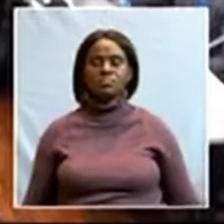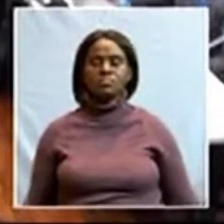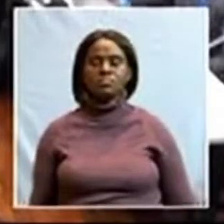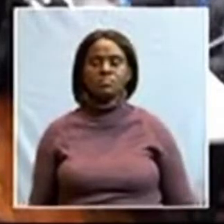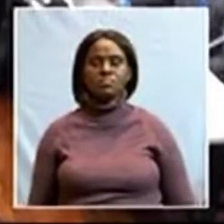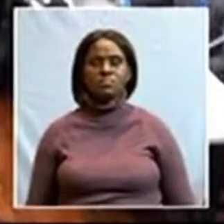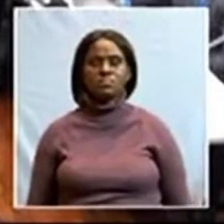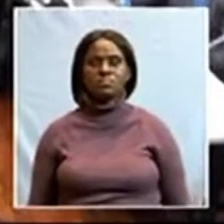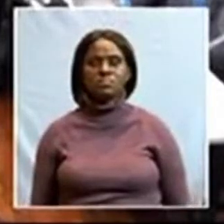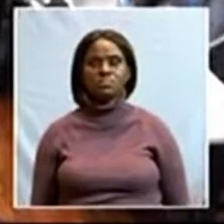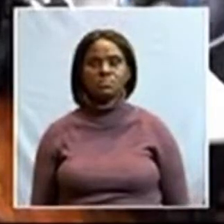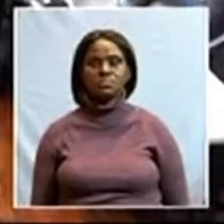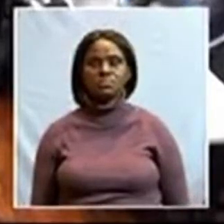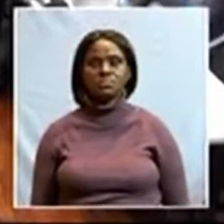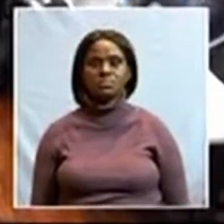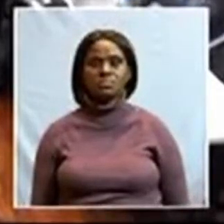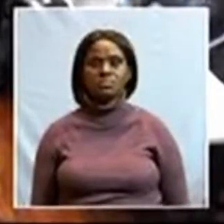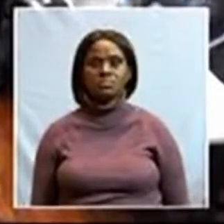Appendix.